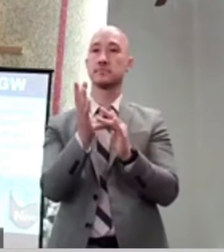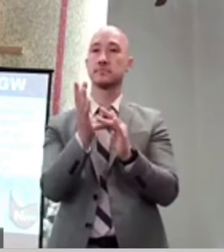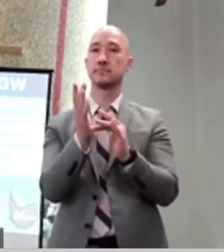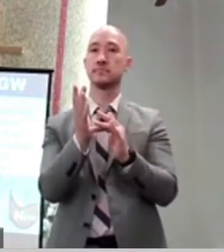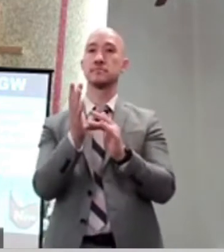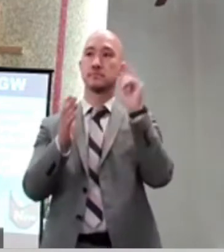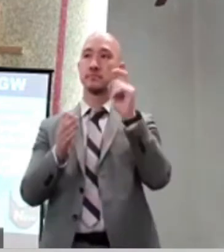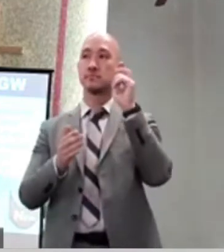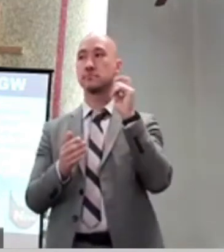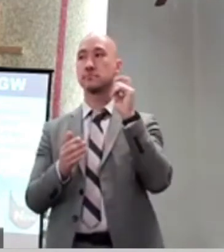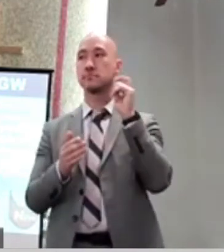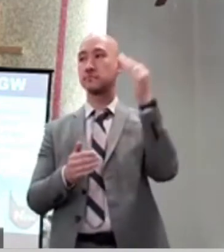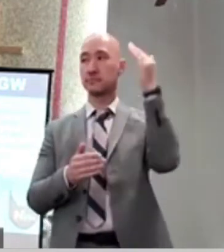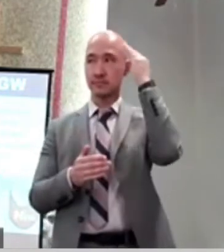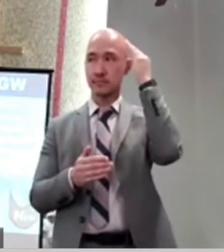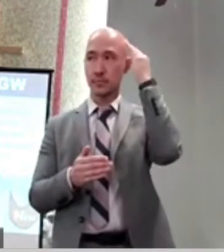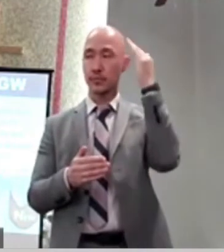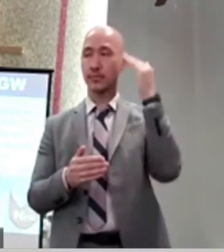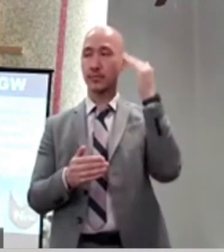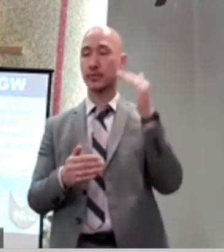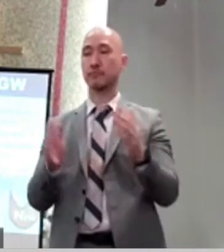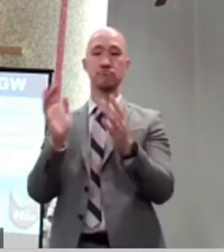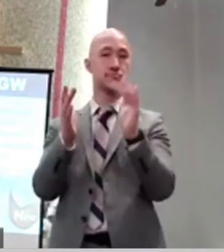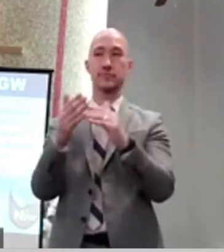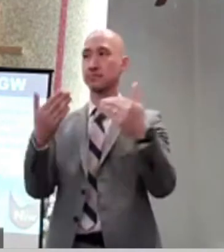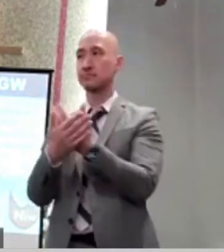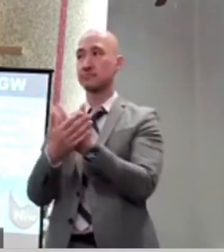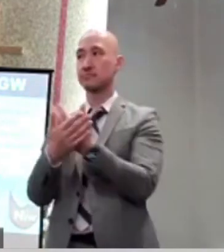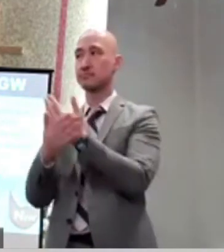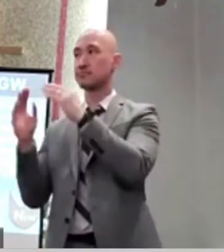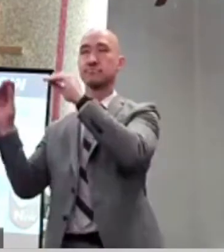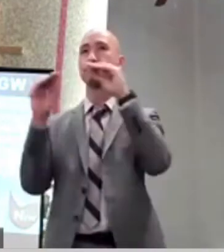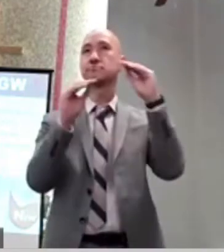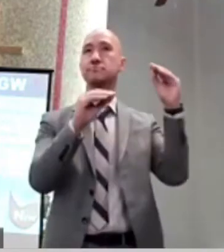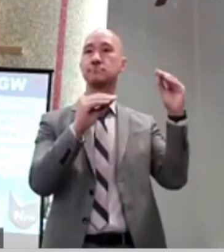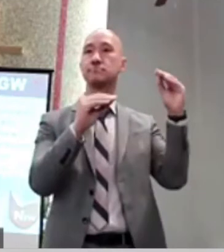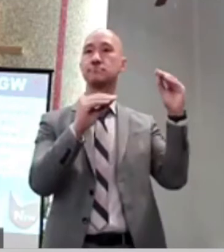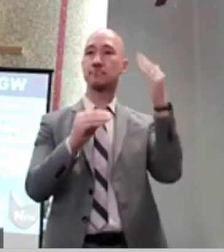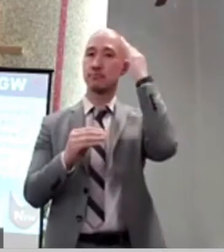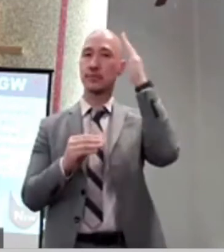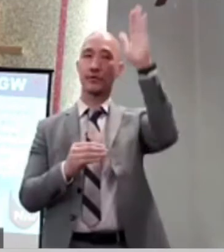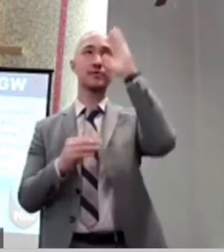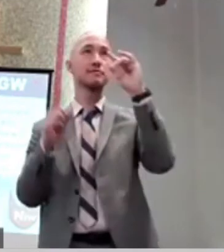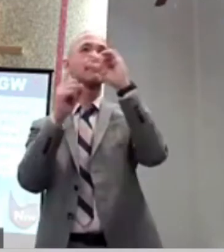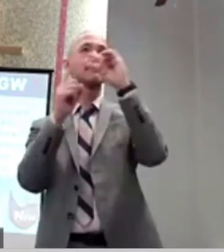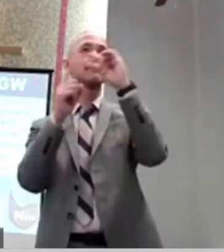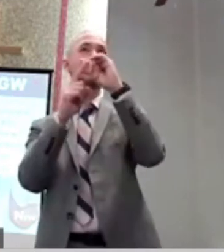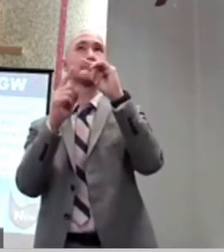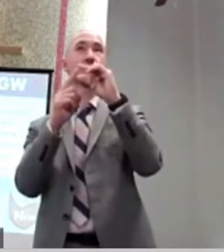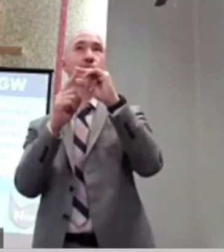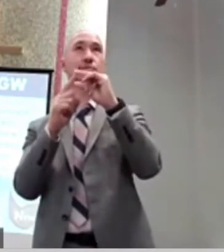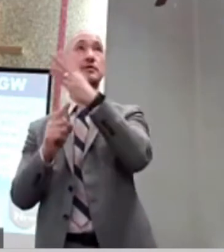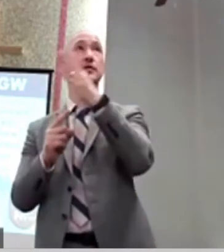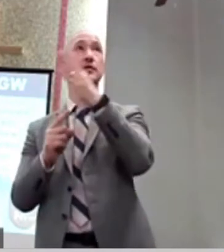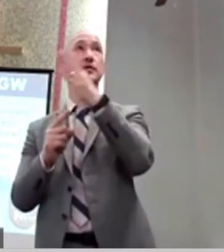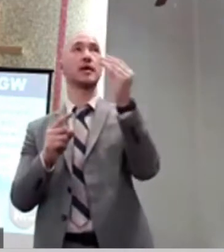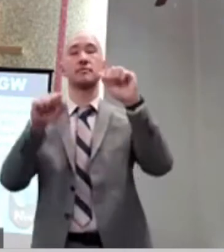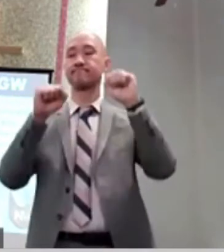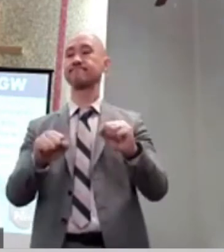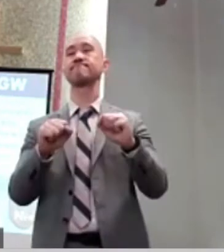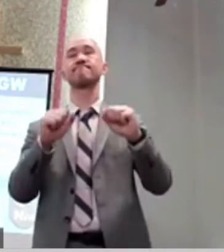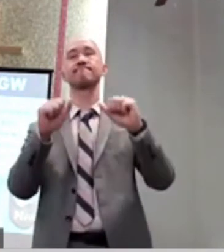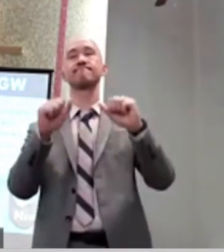Jesus was doing there at the feast. They wanted to come. I said, they need to know who I am. They need to understand my grace. They